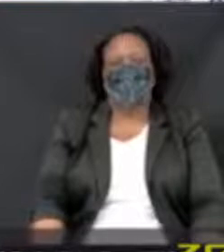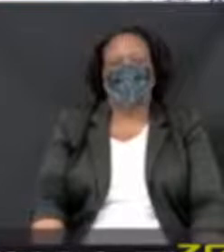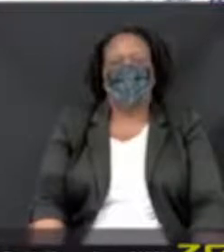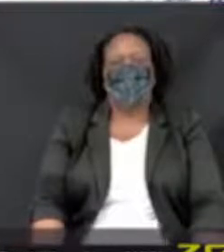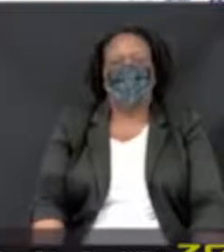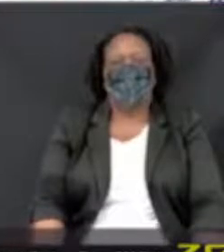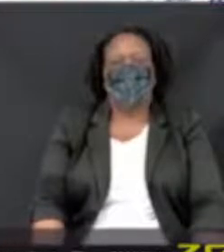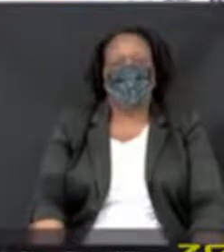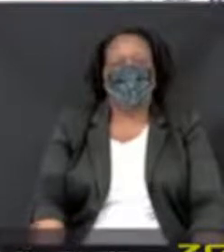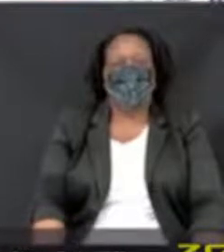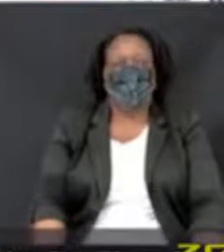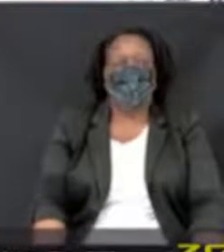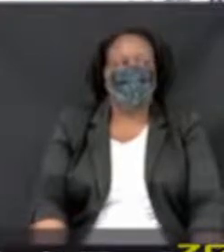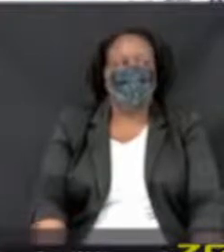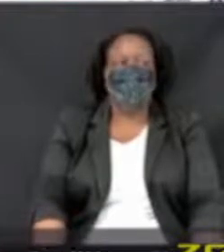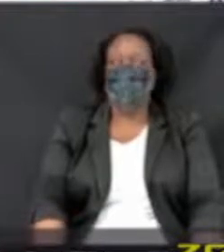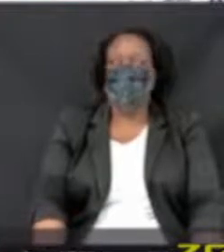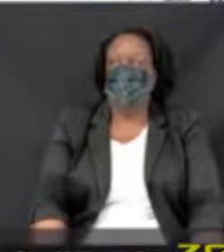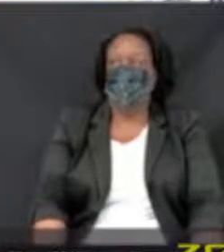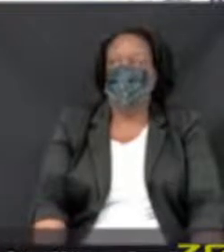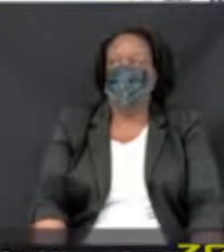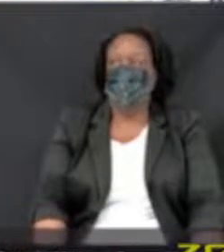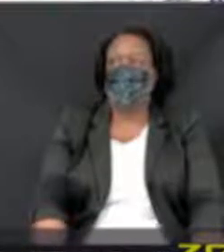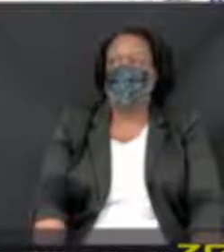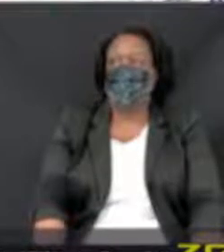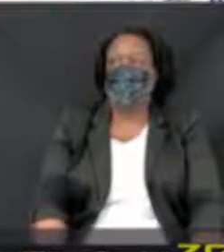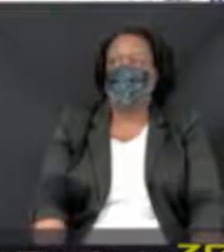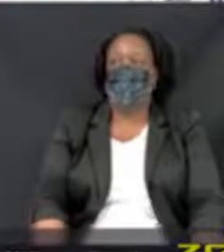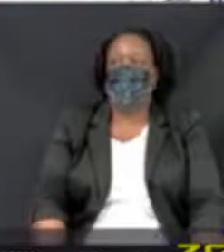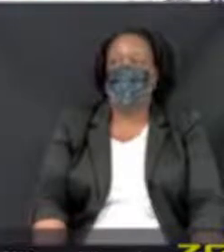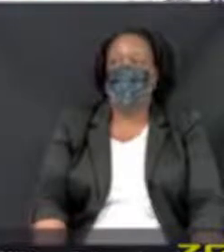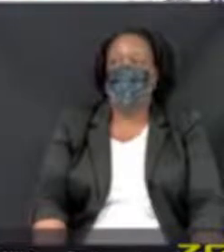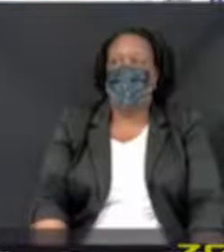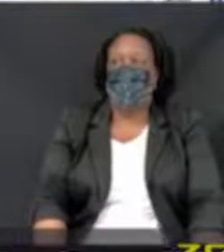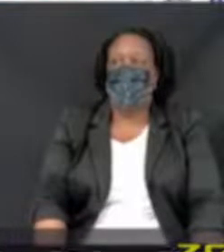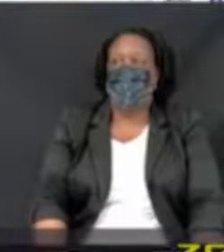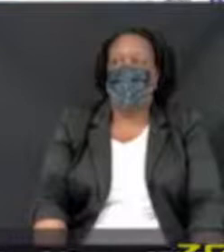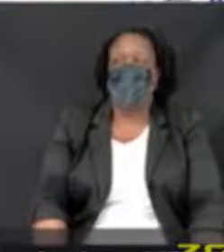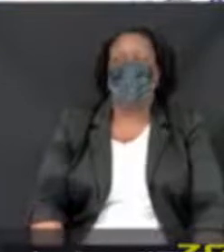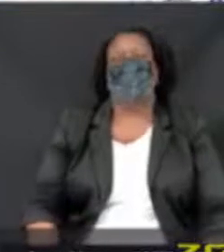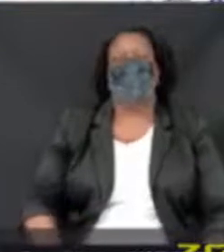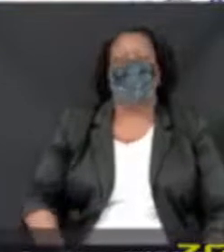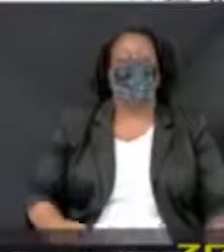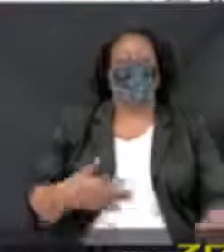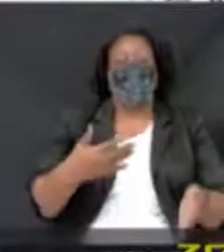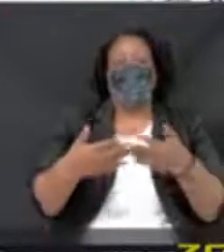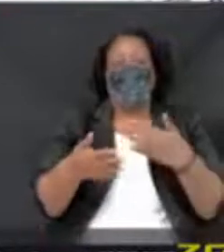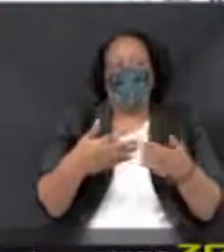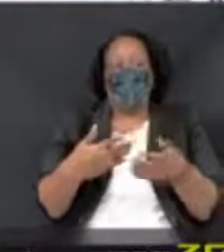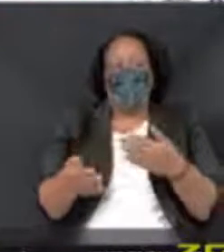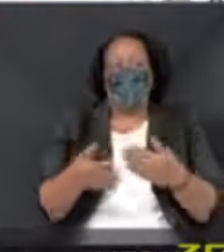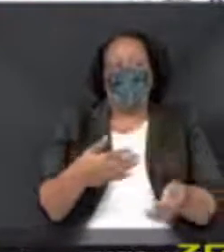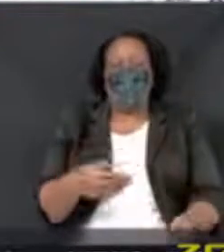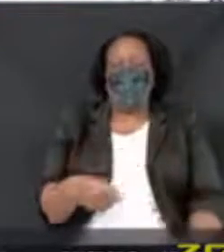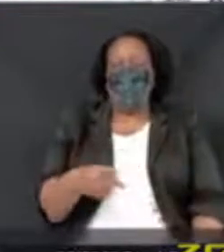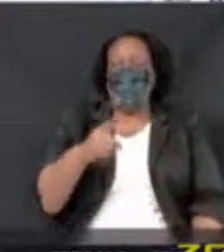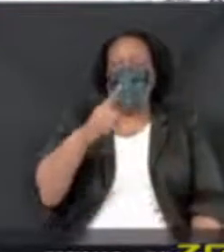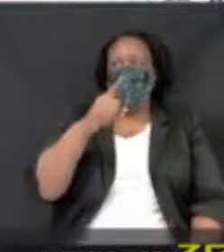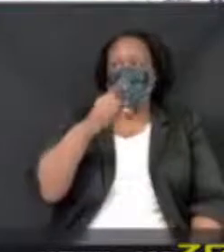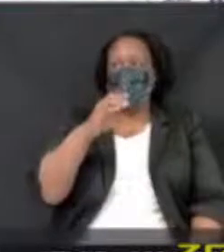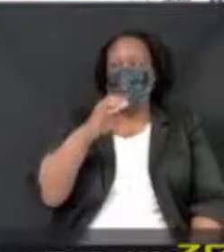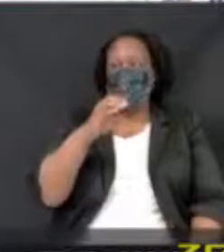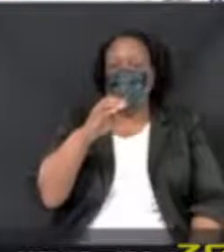I think you're correct in saying even if we had 100% of the population vaccinated, we can't have 200%.